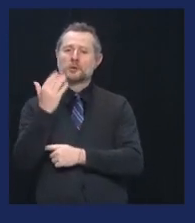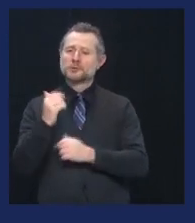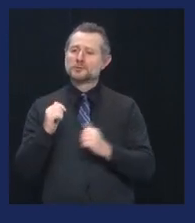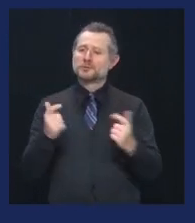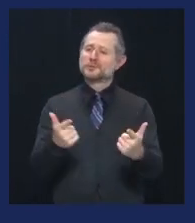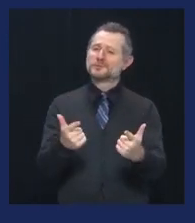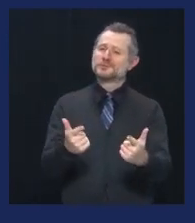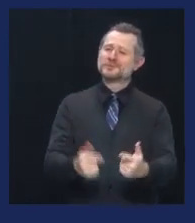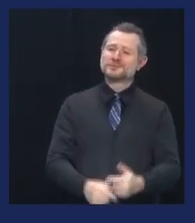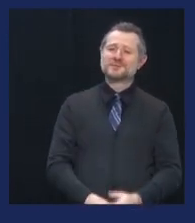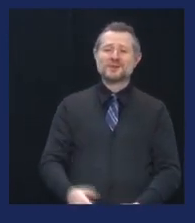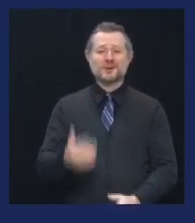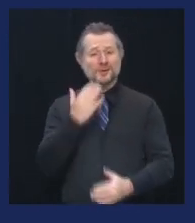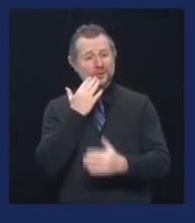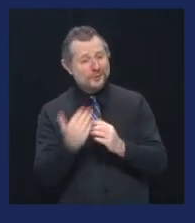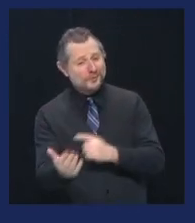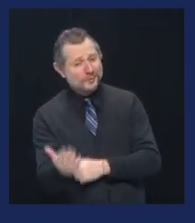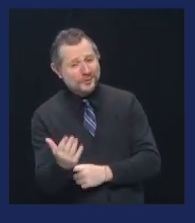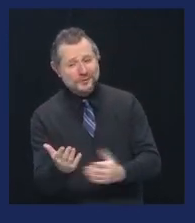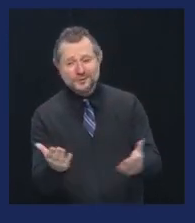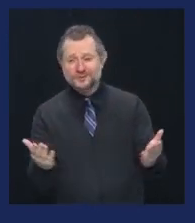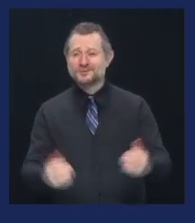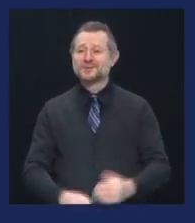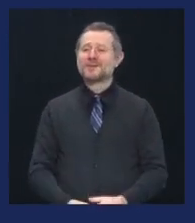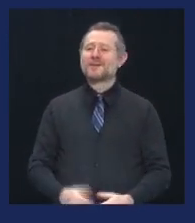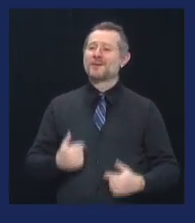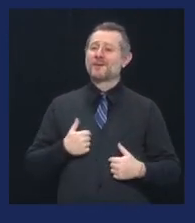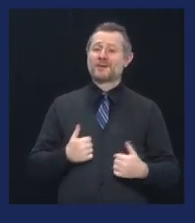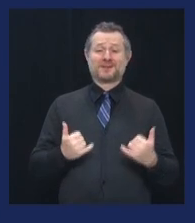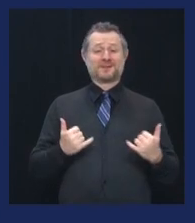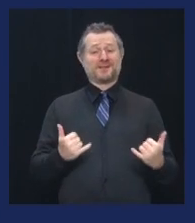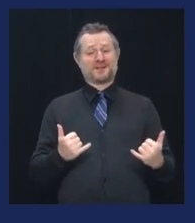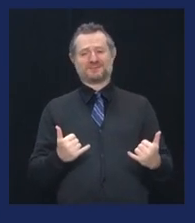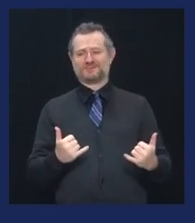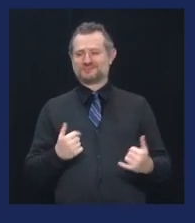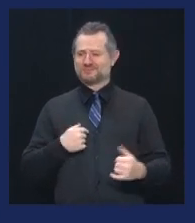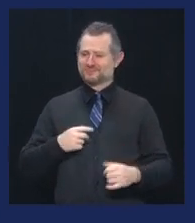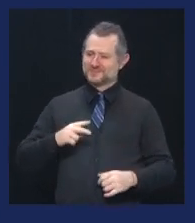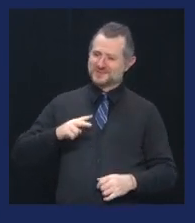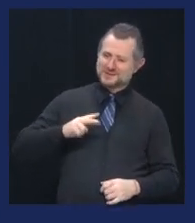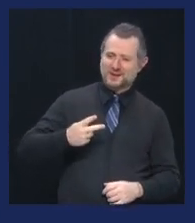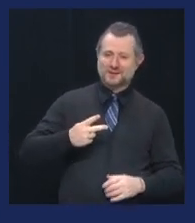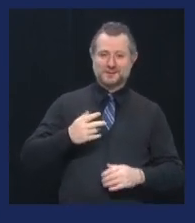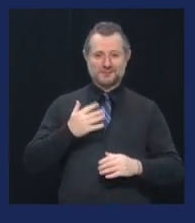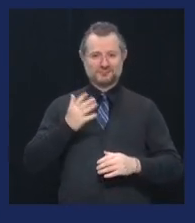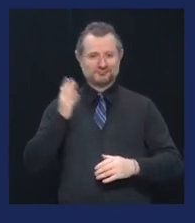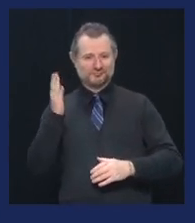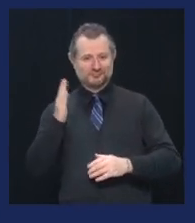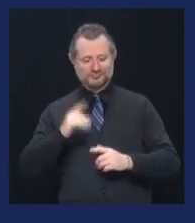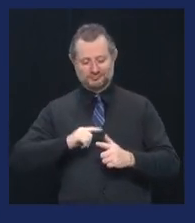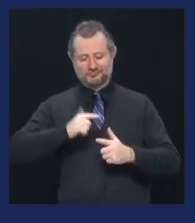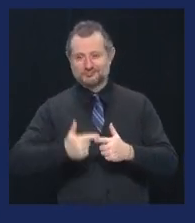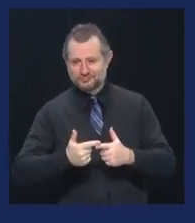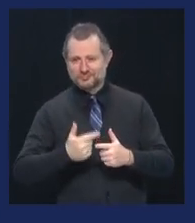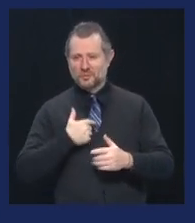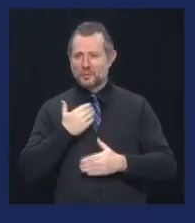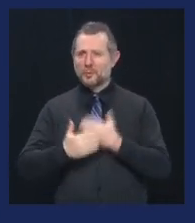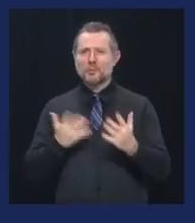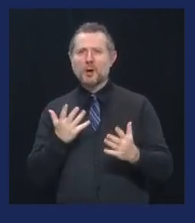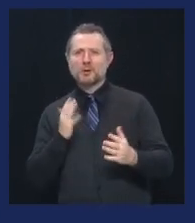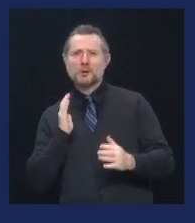This morning, please allow me to continue outlining our strategy in our war against COVID. The